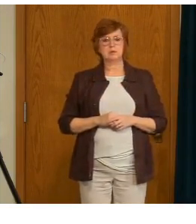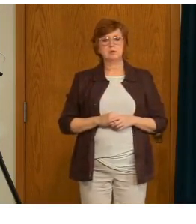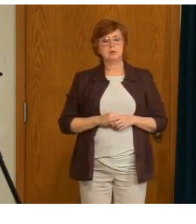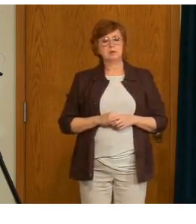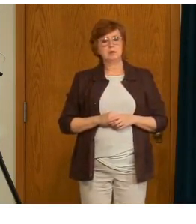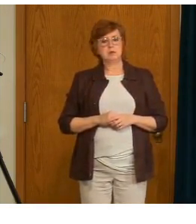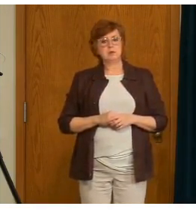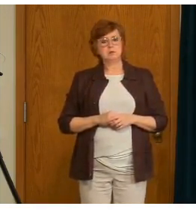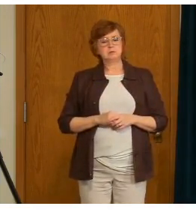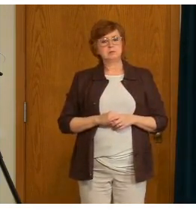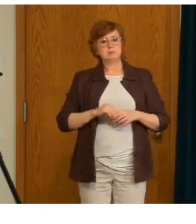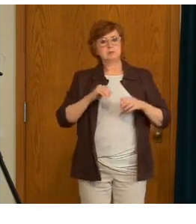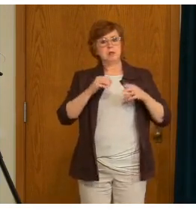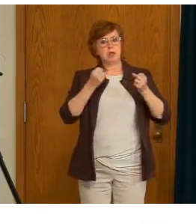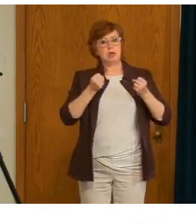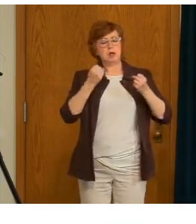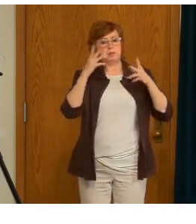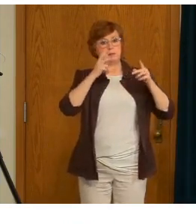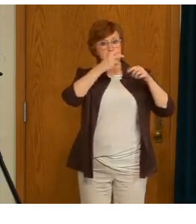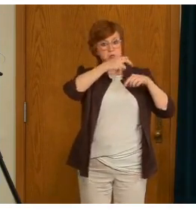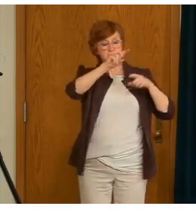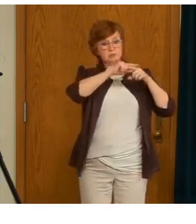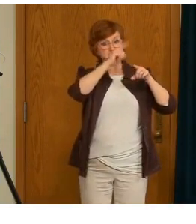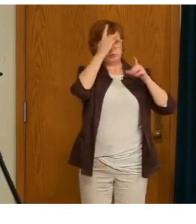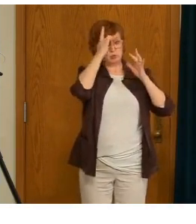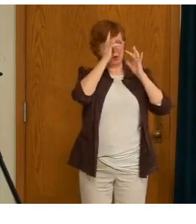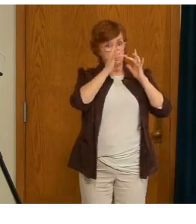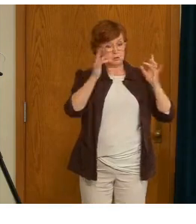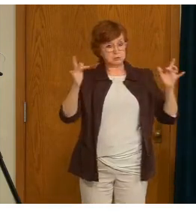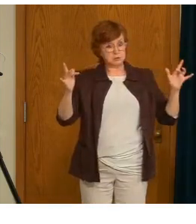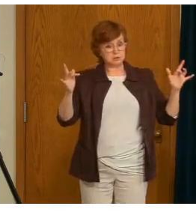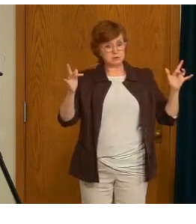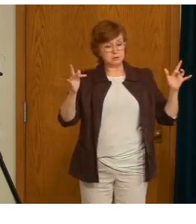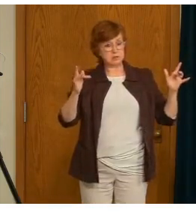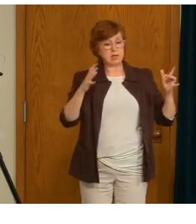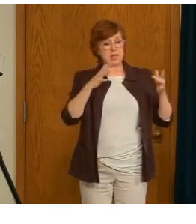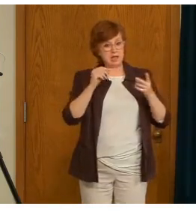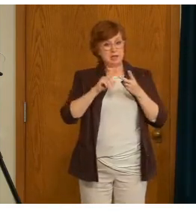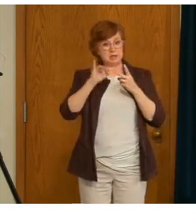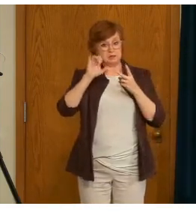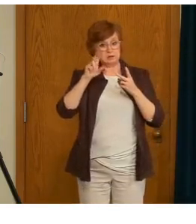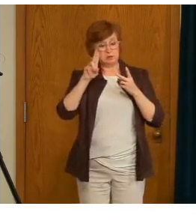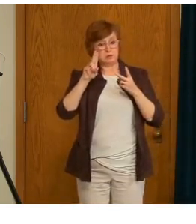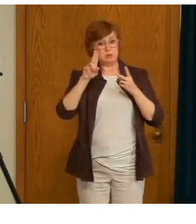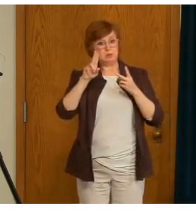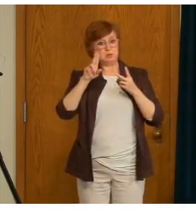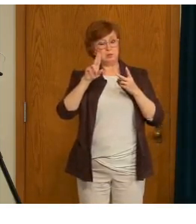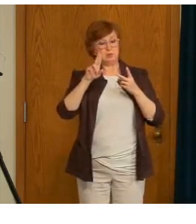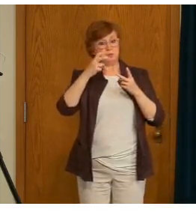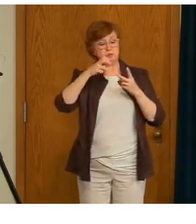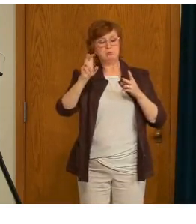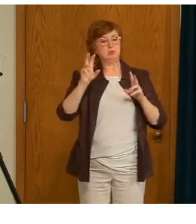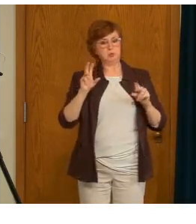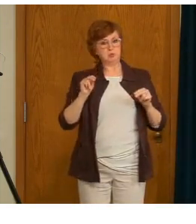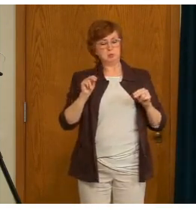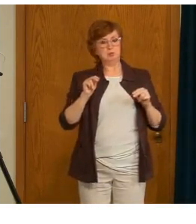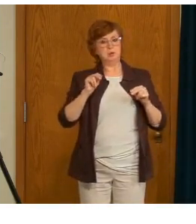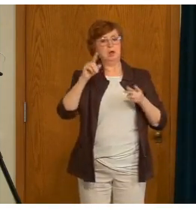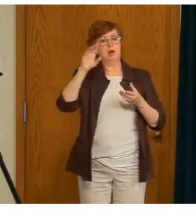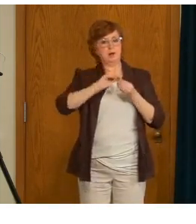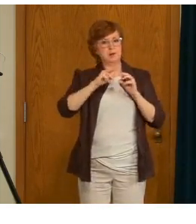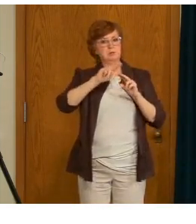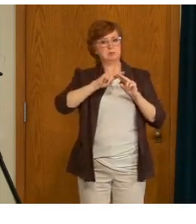downward trend in our hospitalization in our ICU, and that's directly correlated to adhering to the public health measures and getting